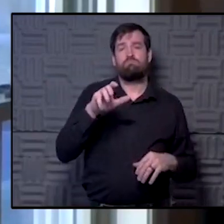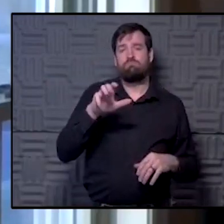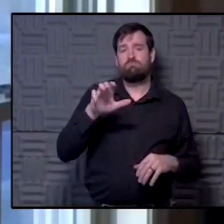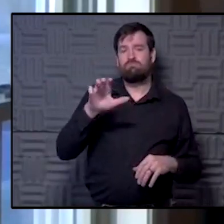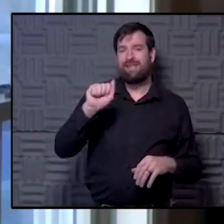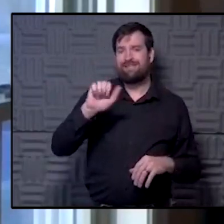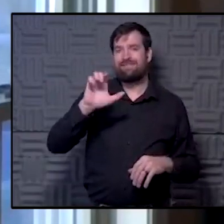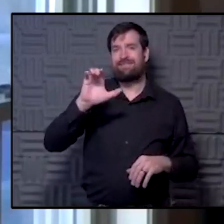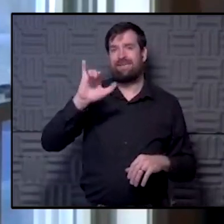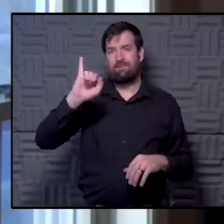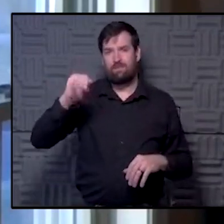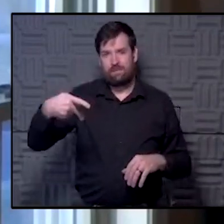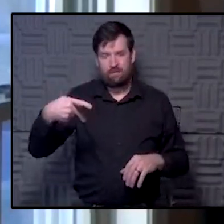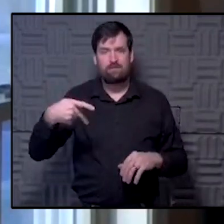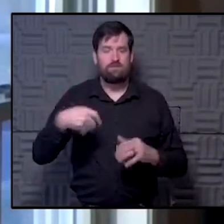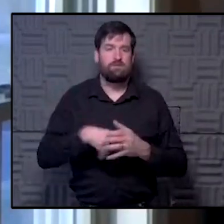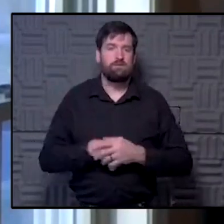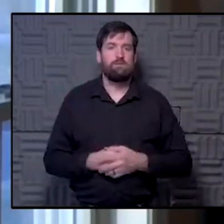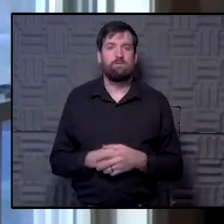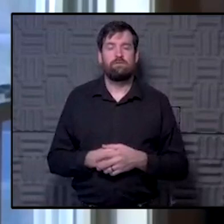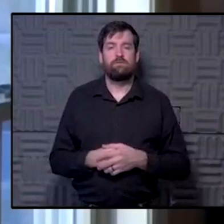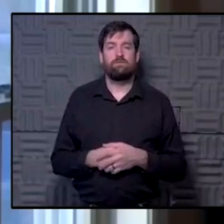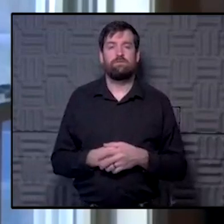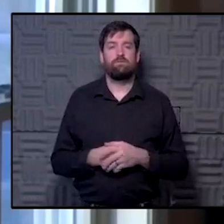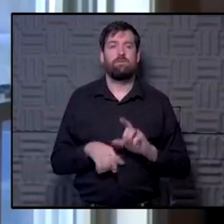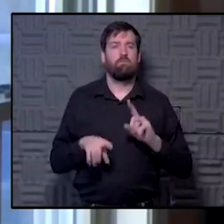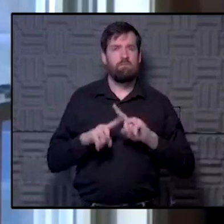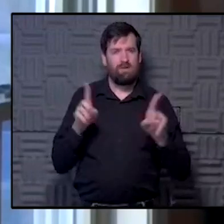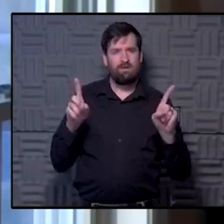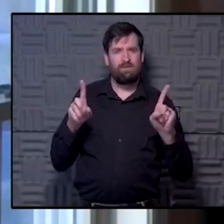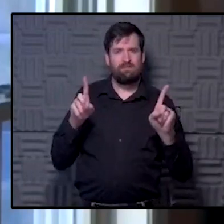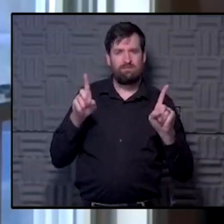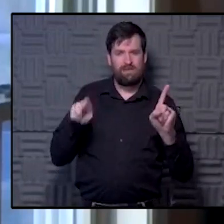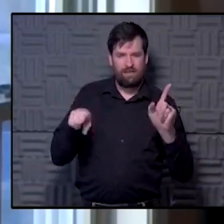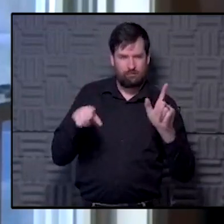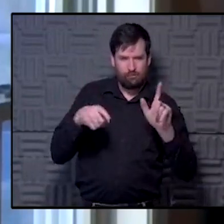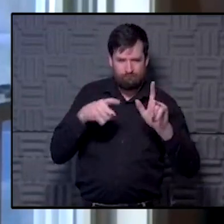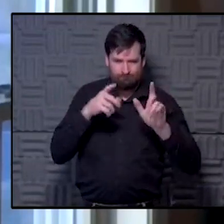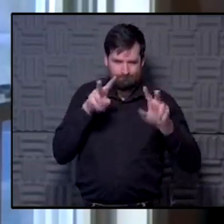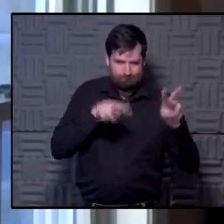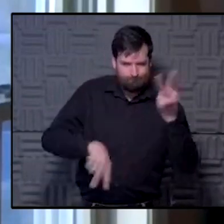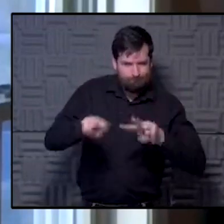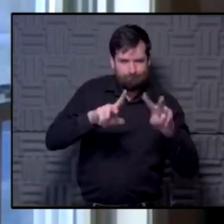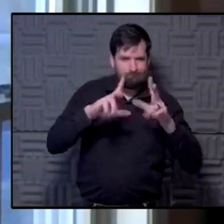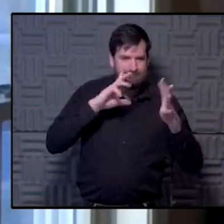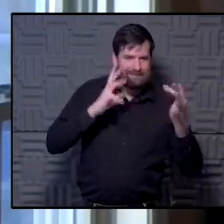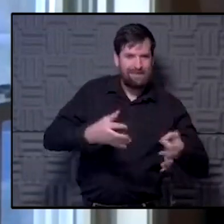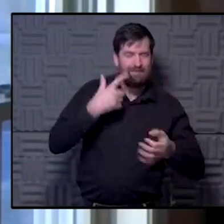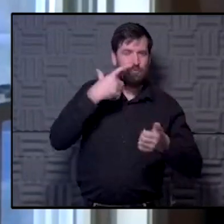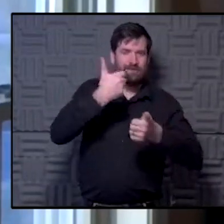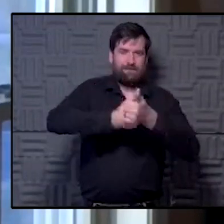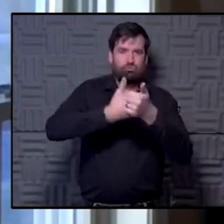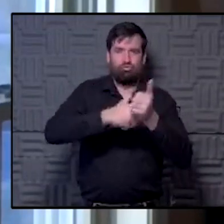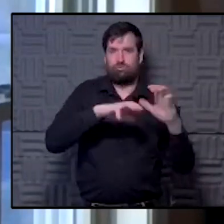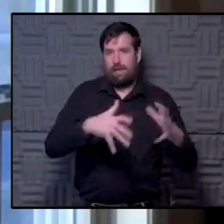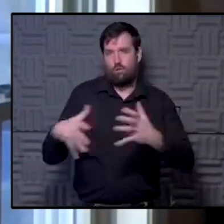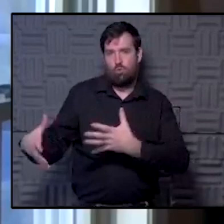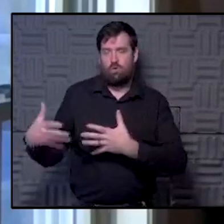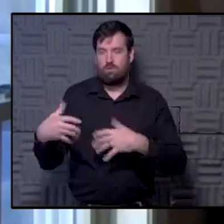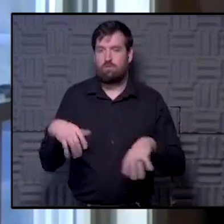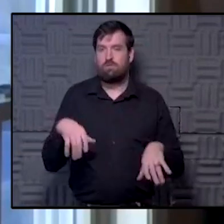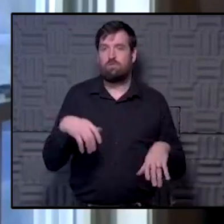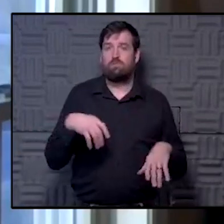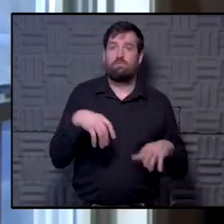that's ACIP. And but they've had to make operational decisions within those categories, and I think states are,